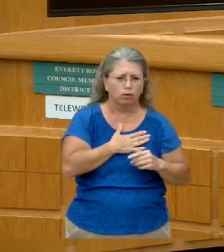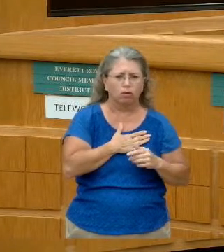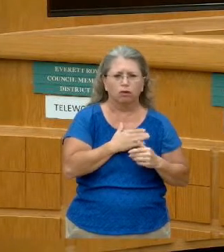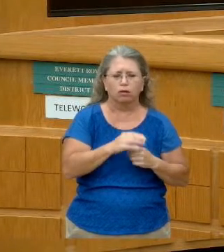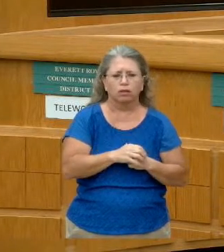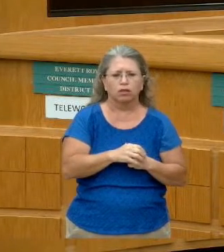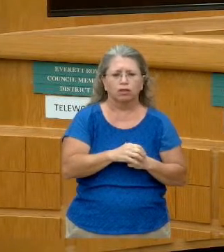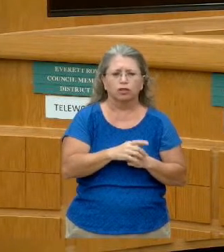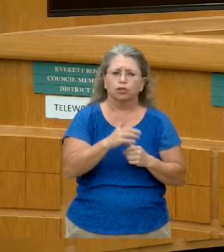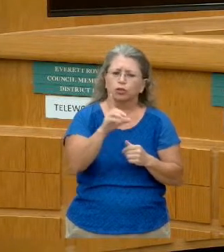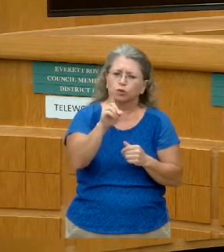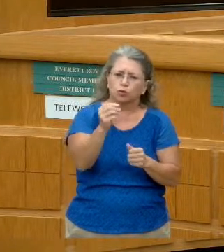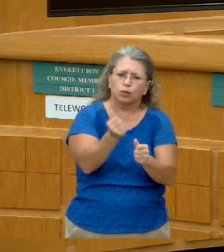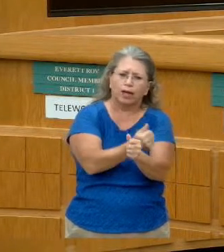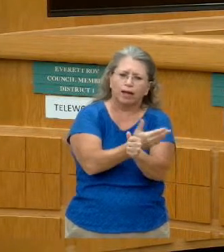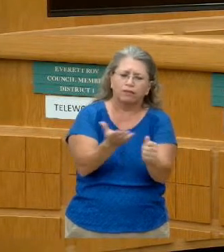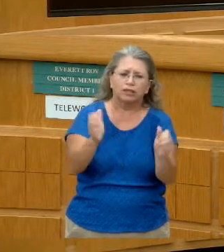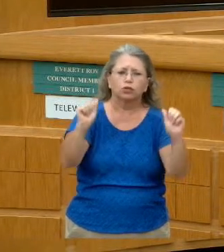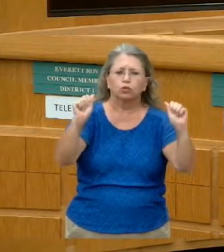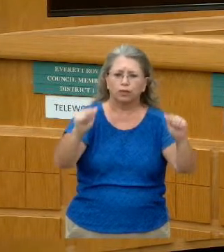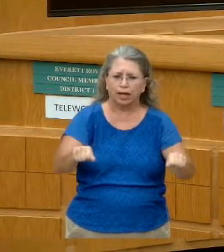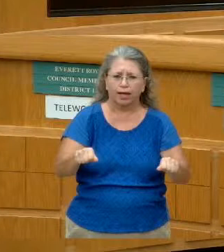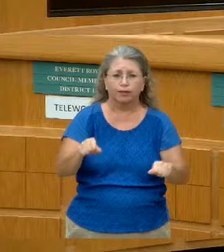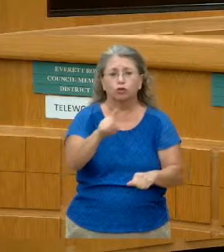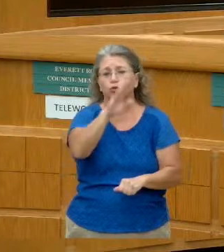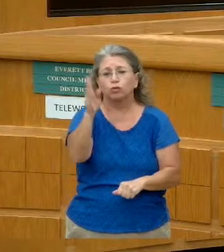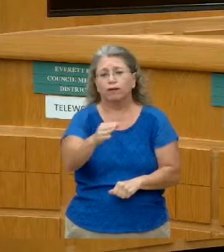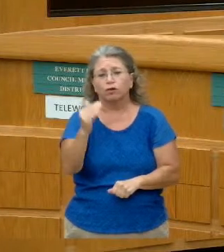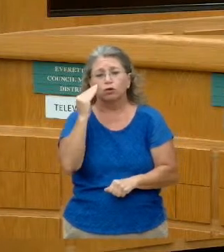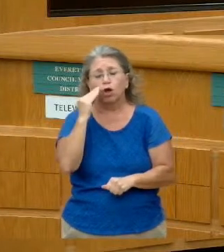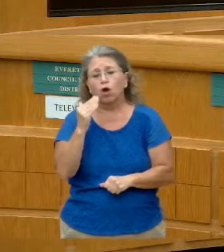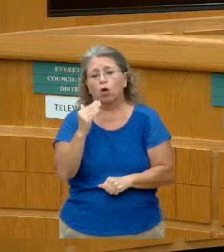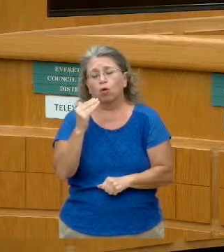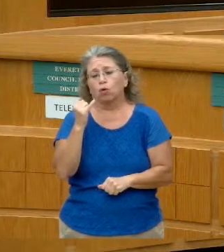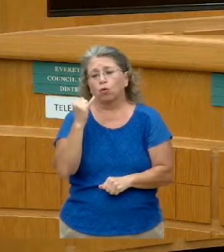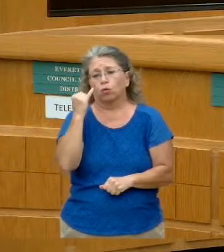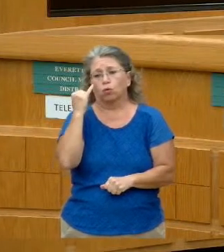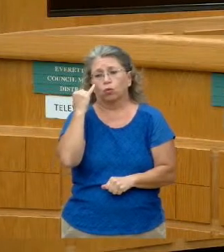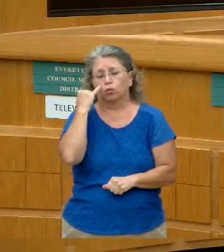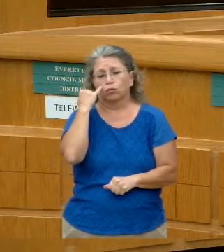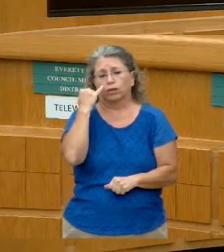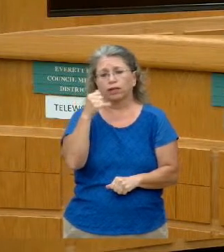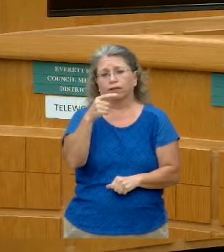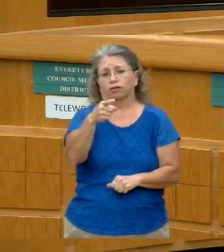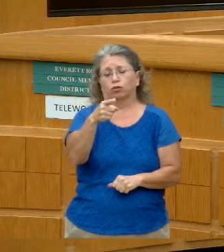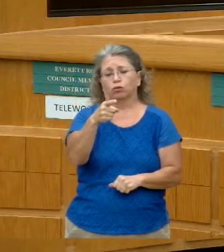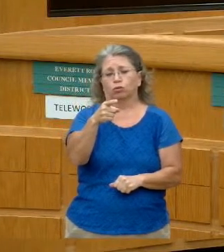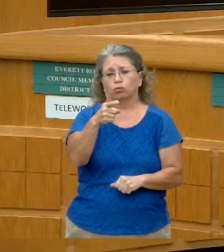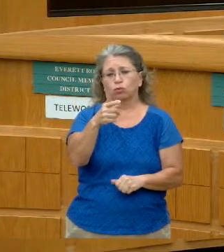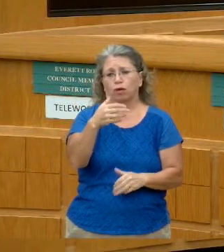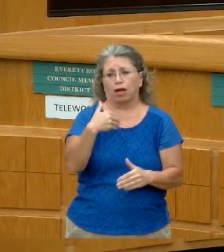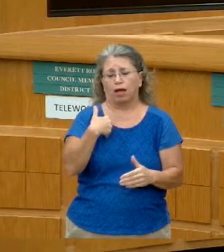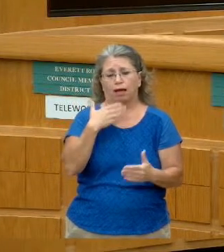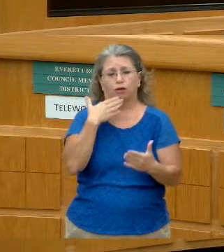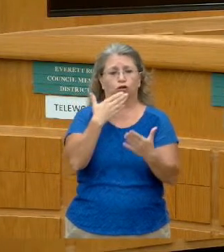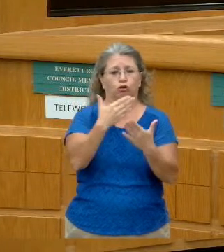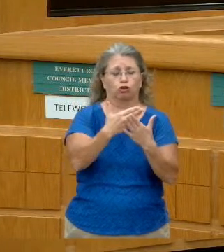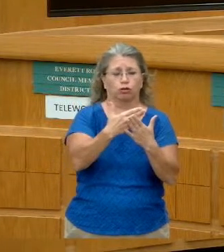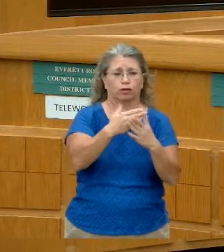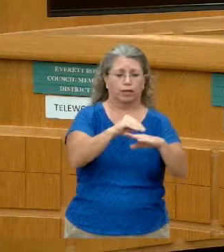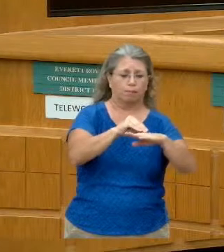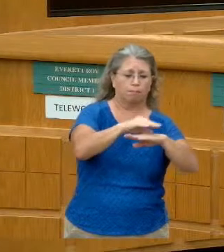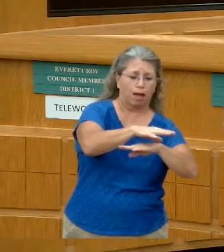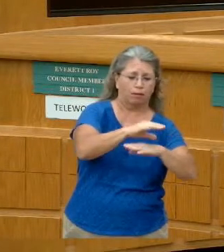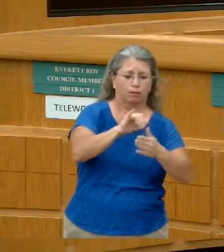do what you can. And you'll never know whether you were any positive impact on the individual or any